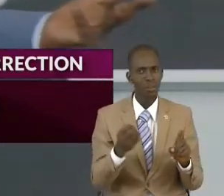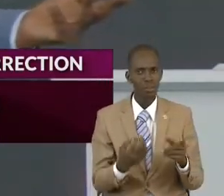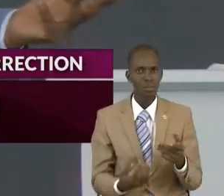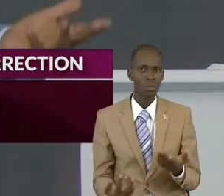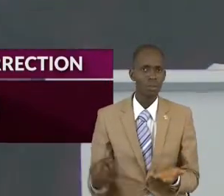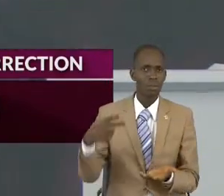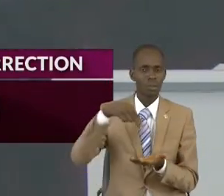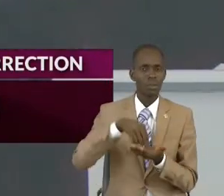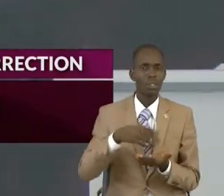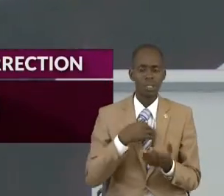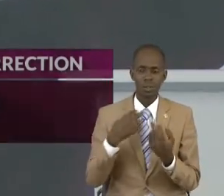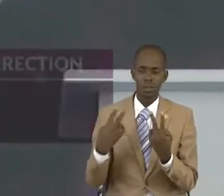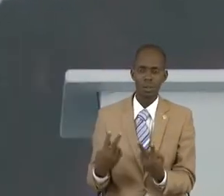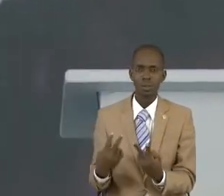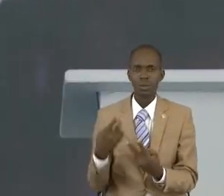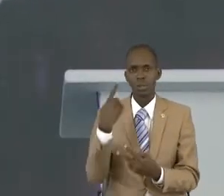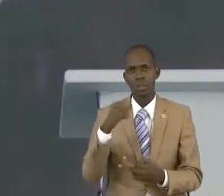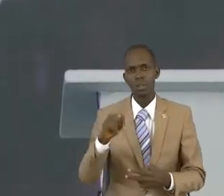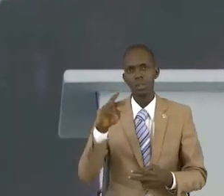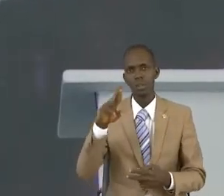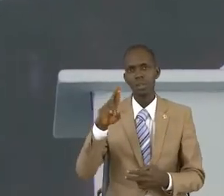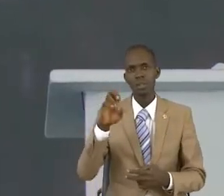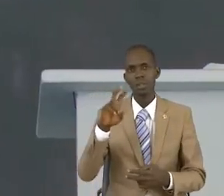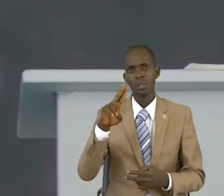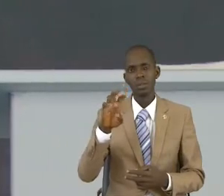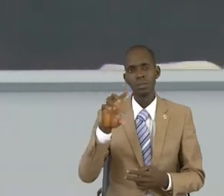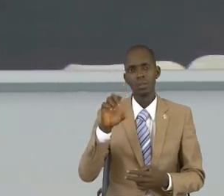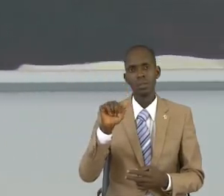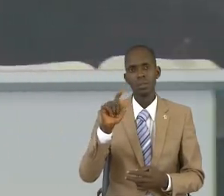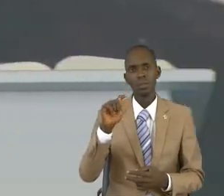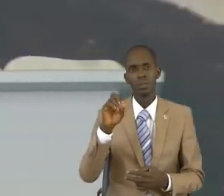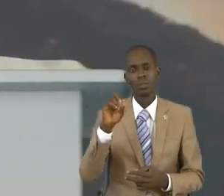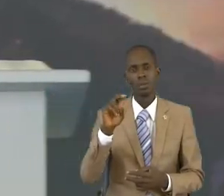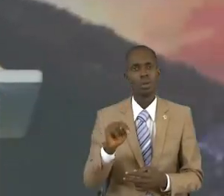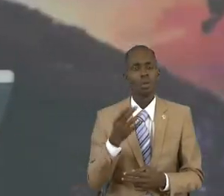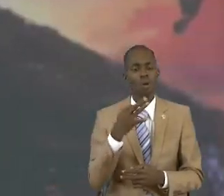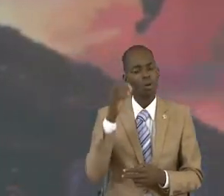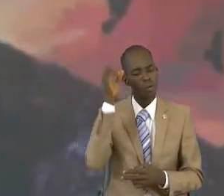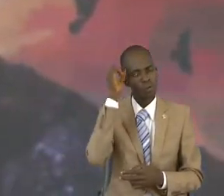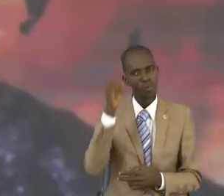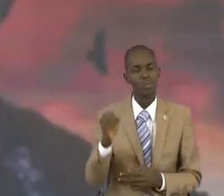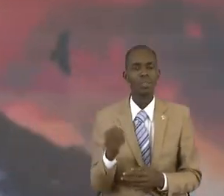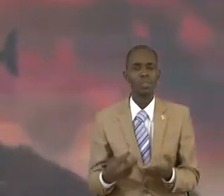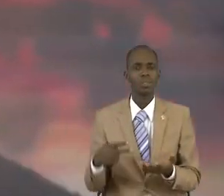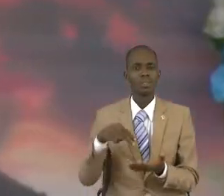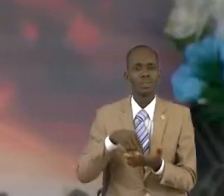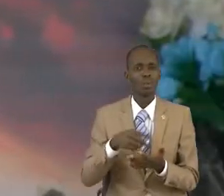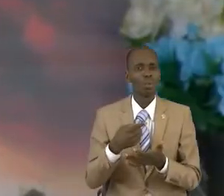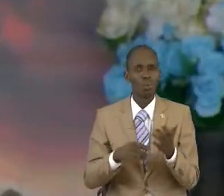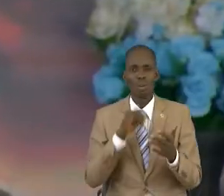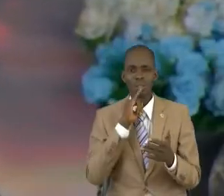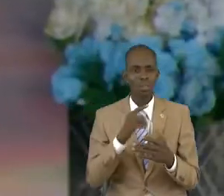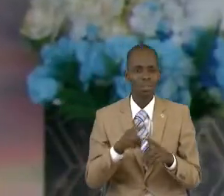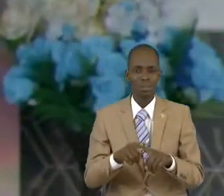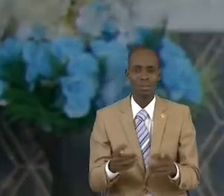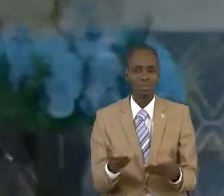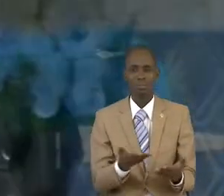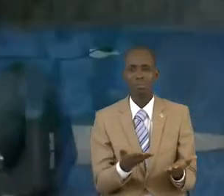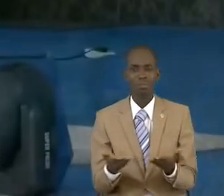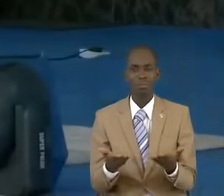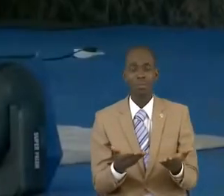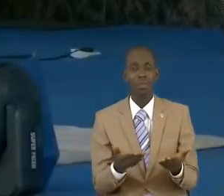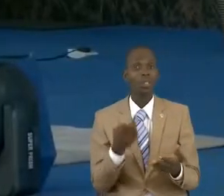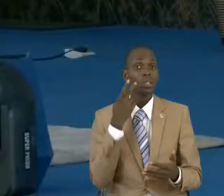the revelation of his resurrection. Here is the difference. The disciples, the 12